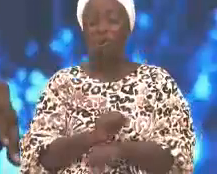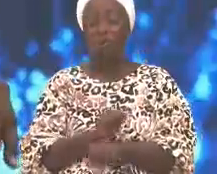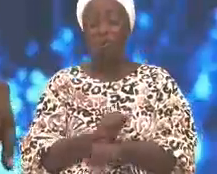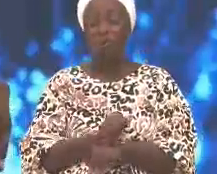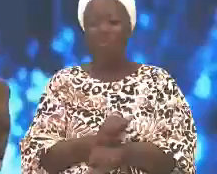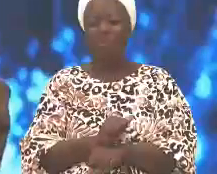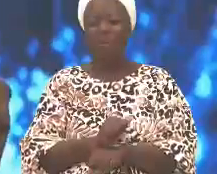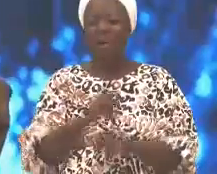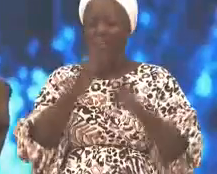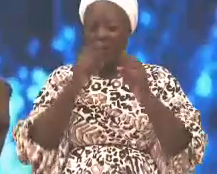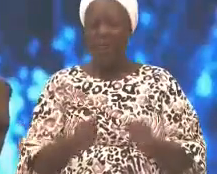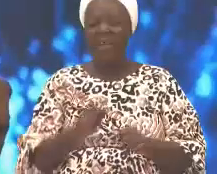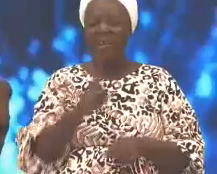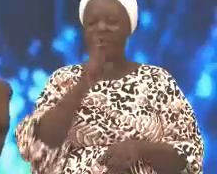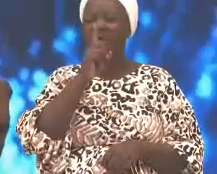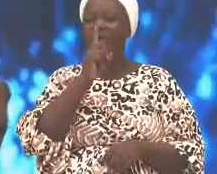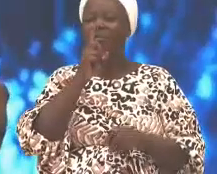Instantaneous miracle.